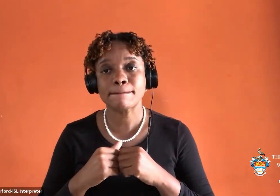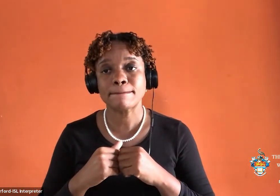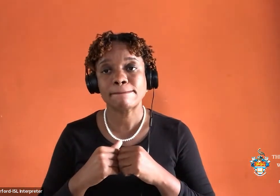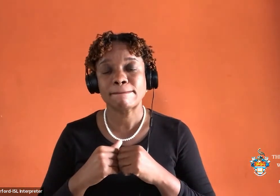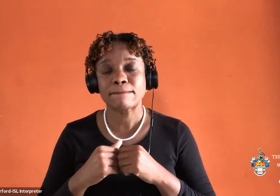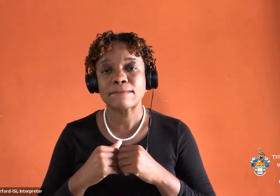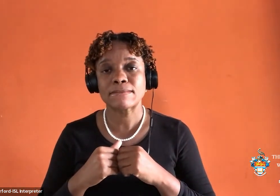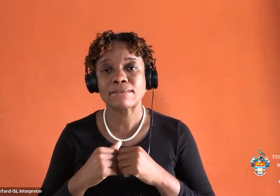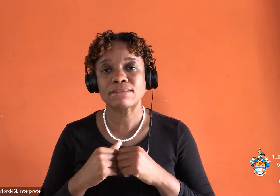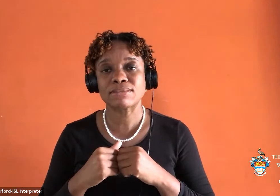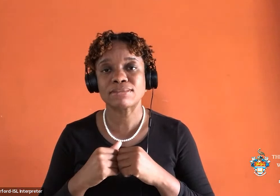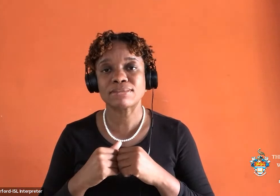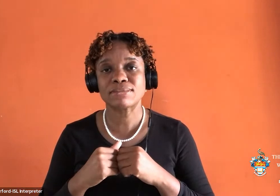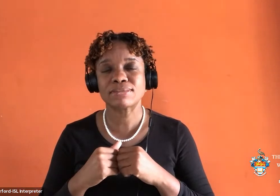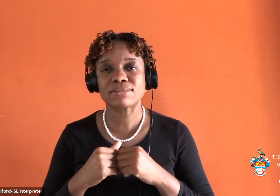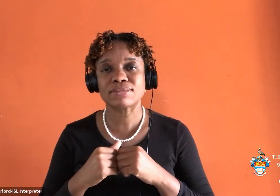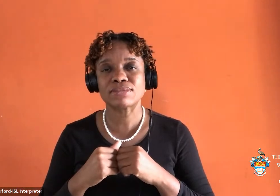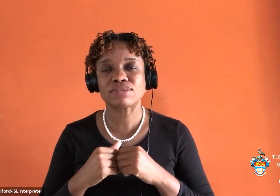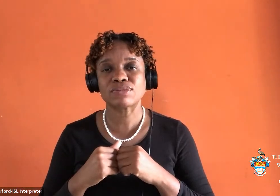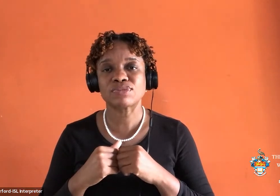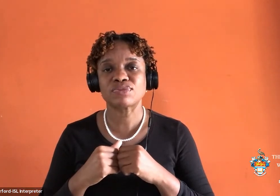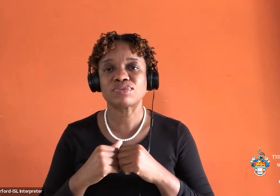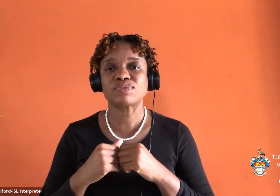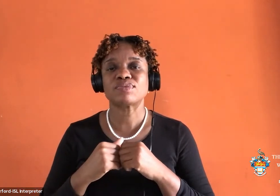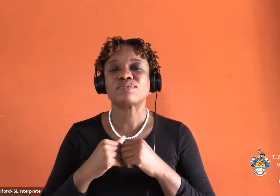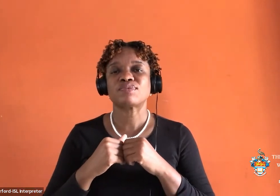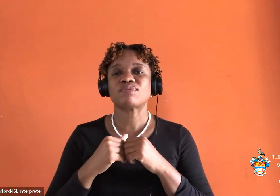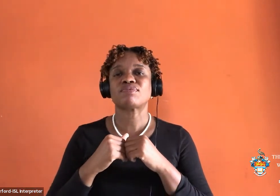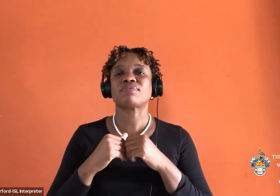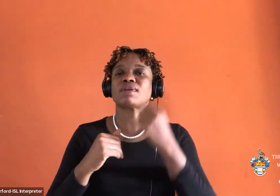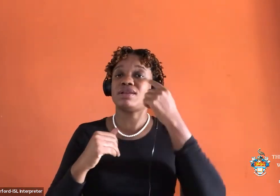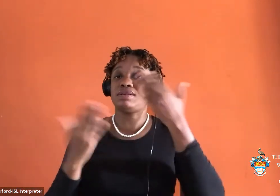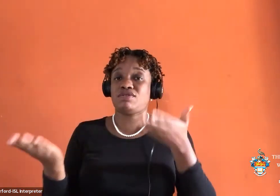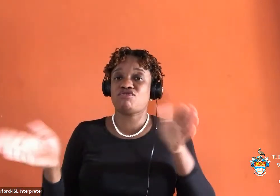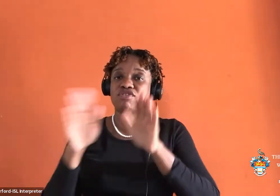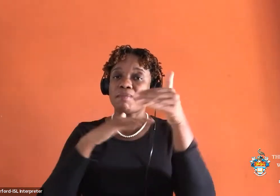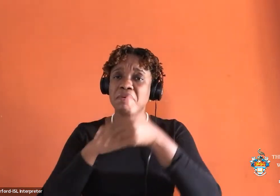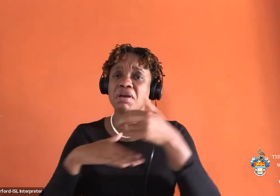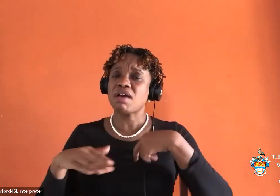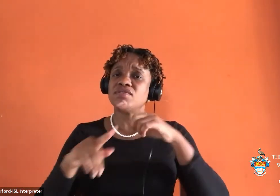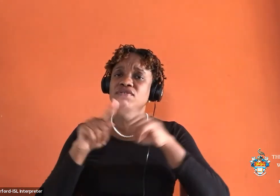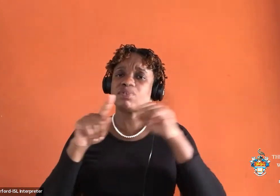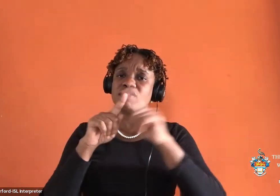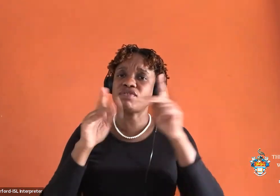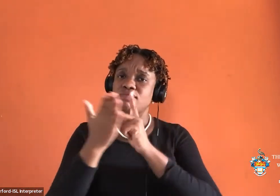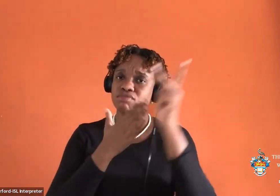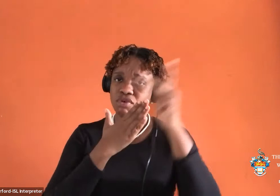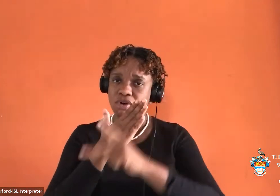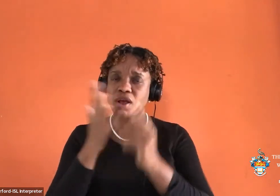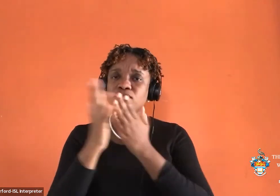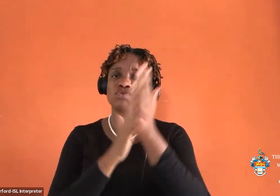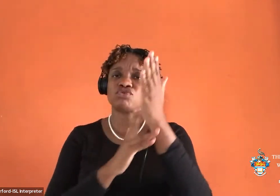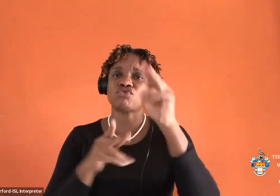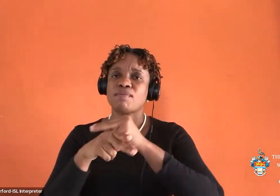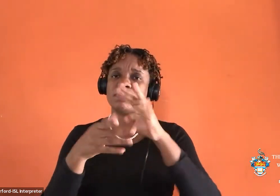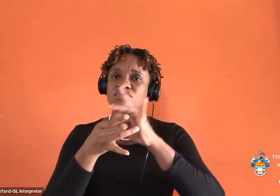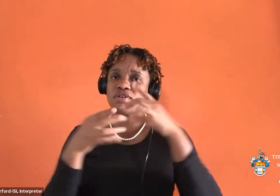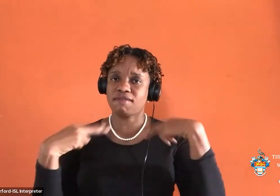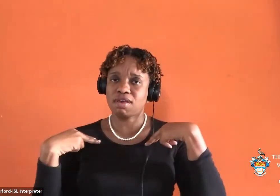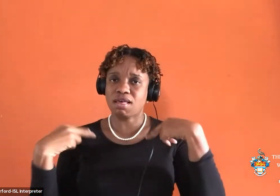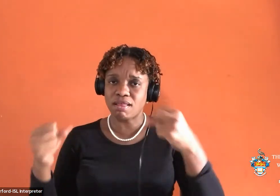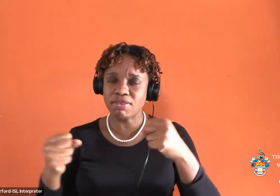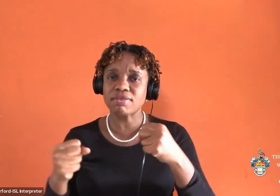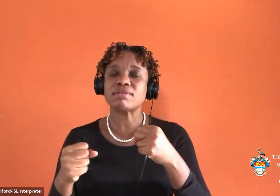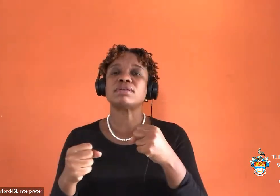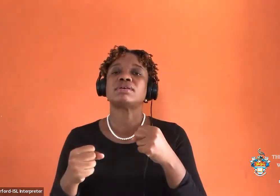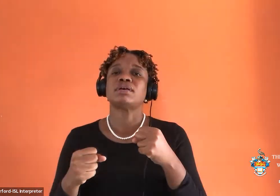that we do have different programs in Jamaica, primarily through the Ministry of Health, that are geared towards increasing